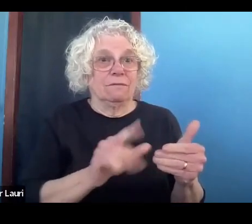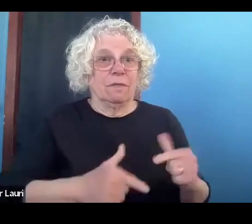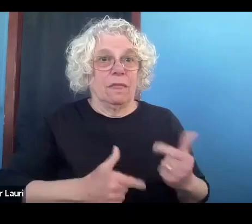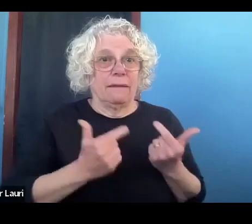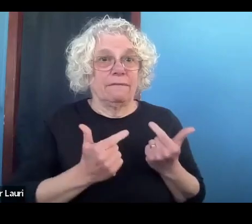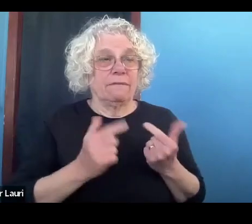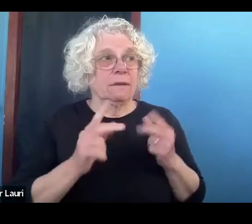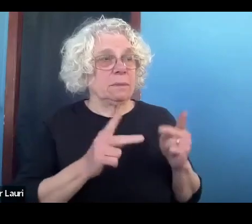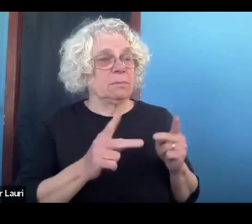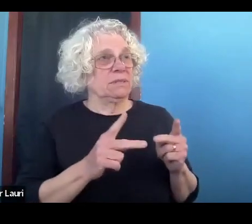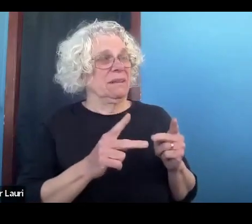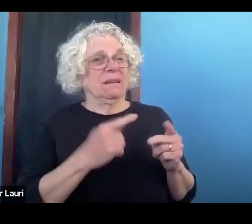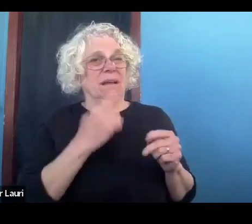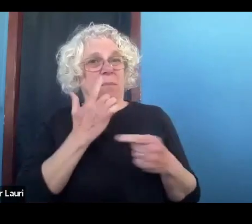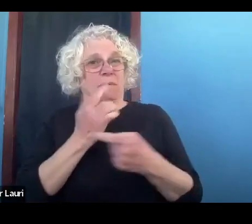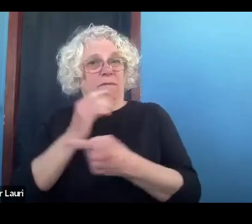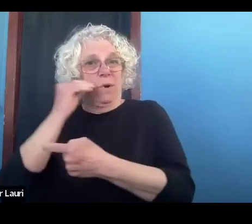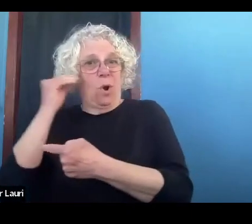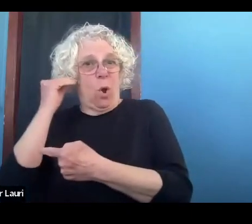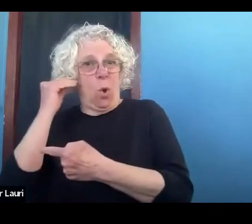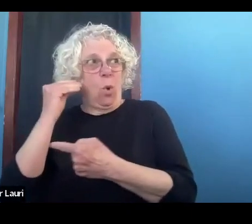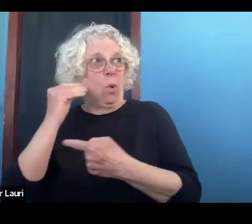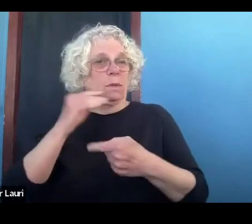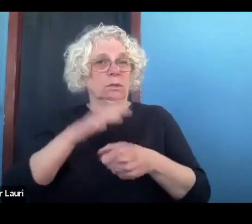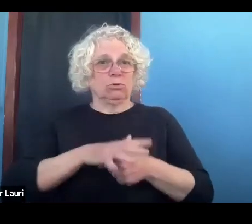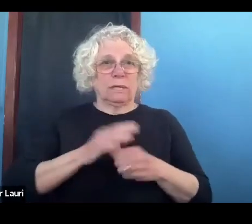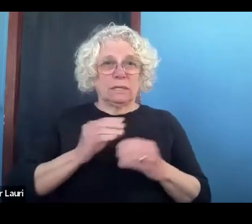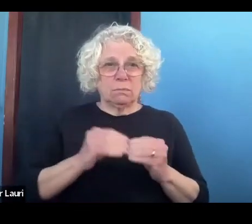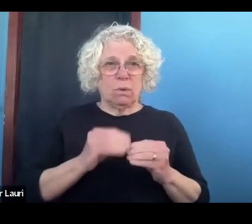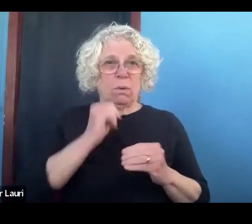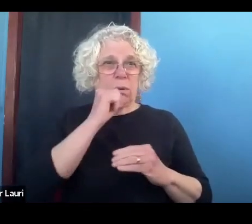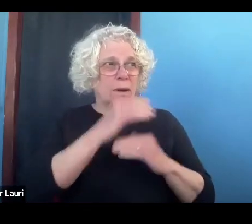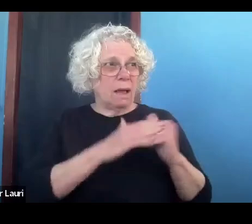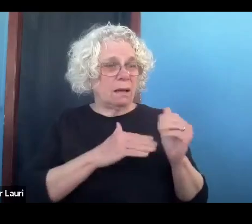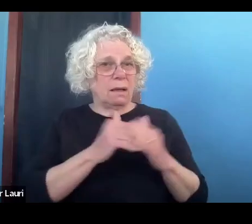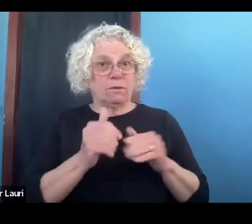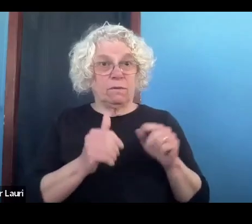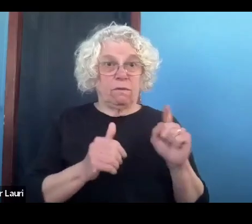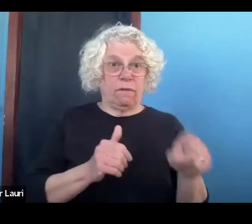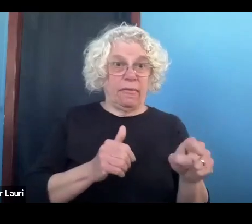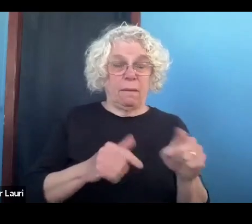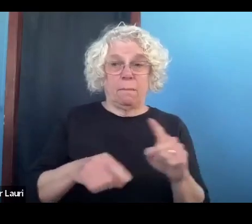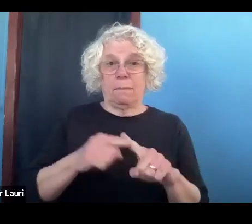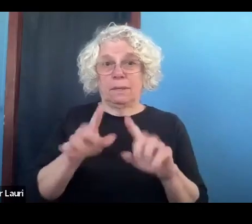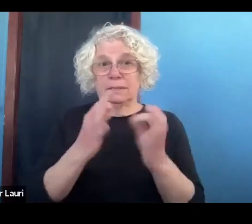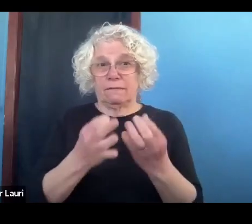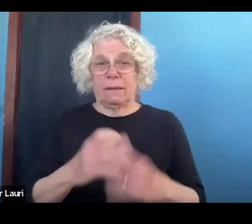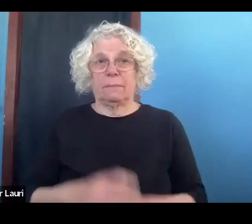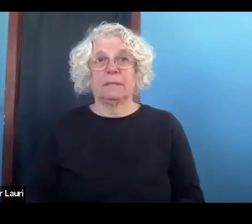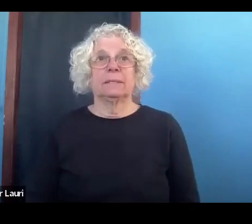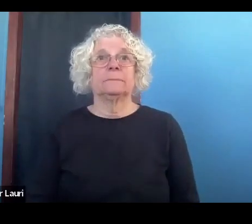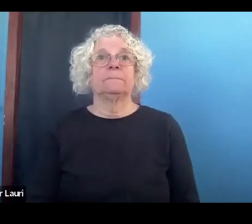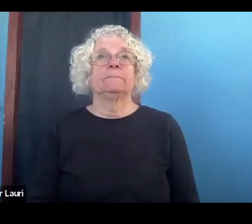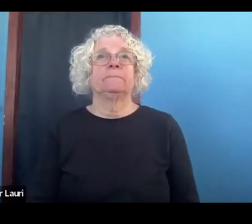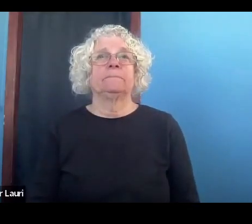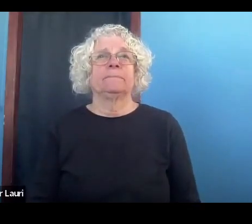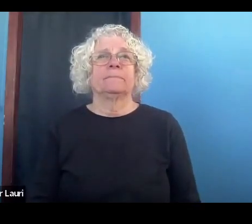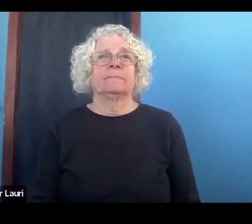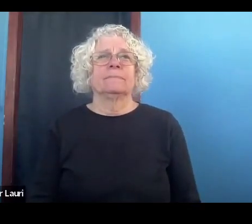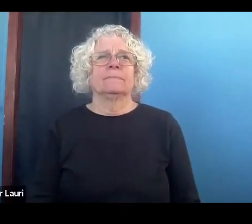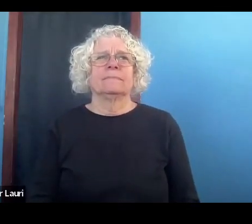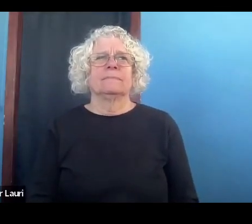care, potentially causing stress and discomfort for both the patient and the family. Next slide,